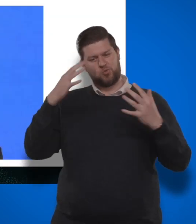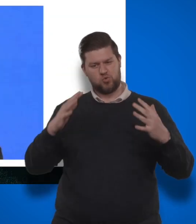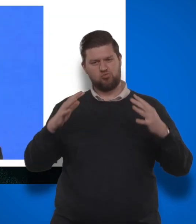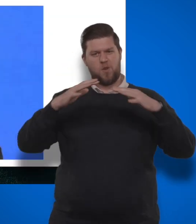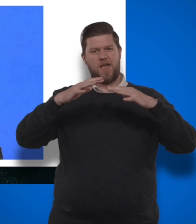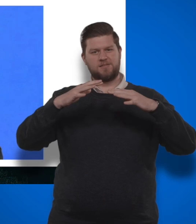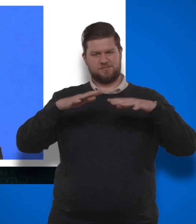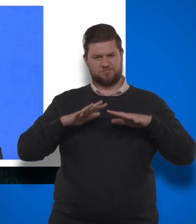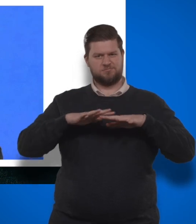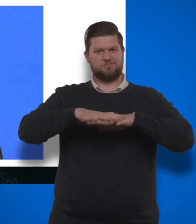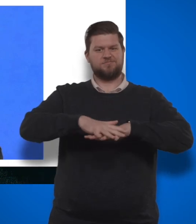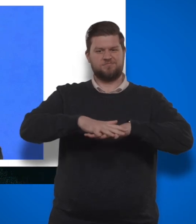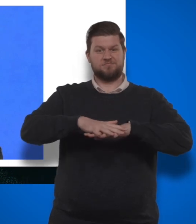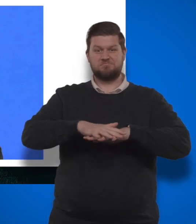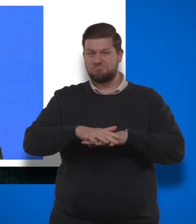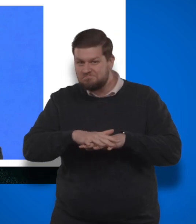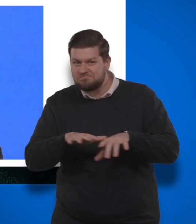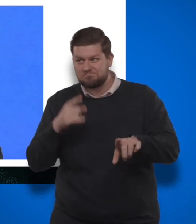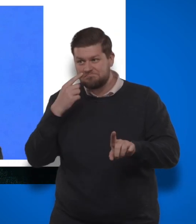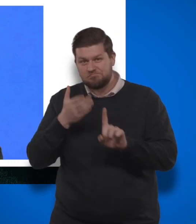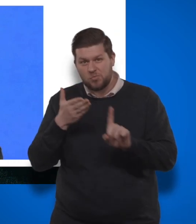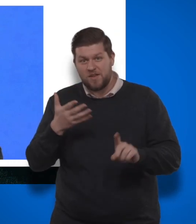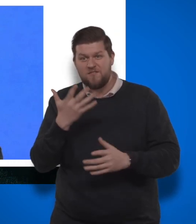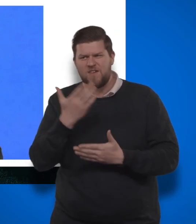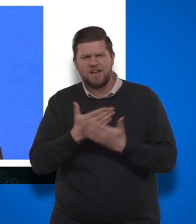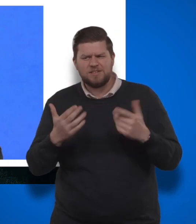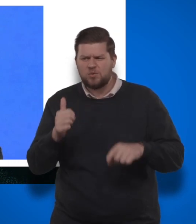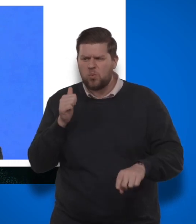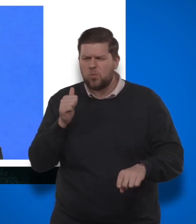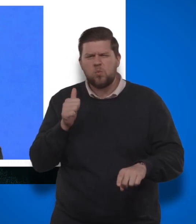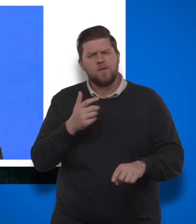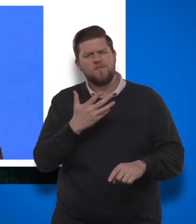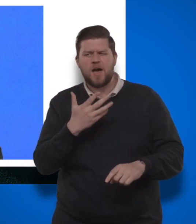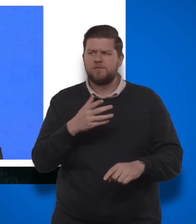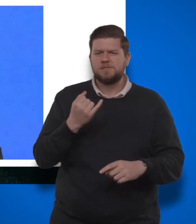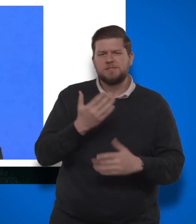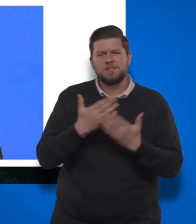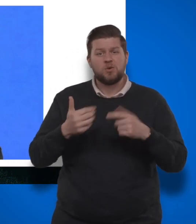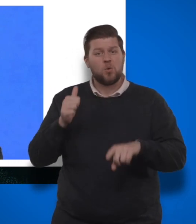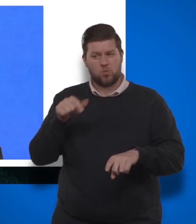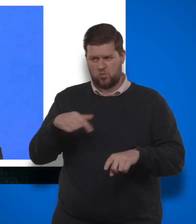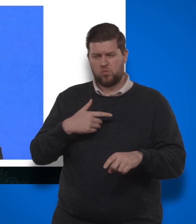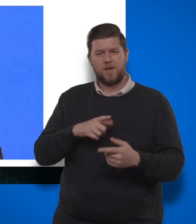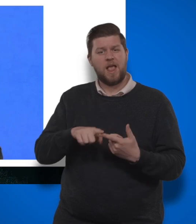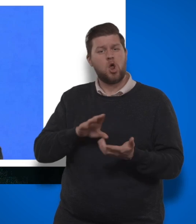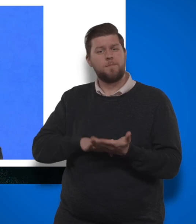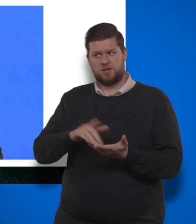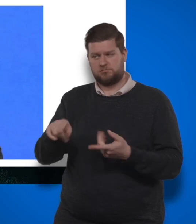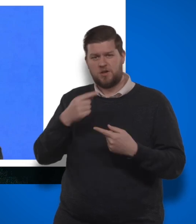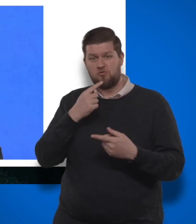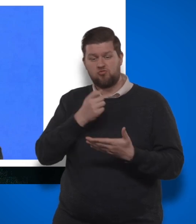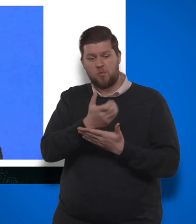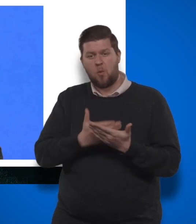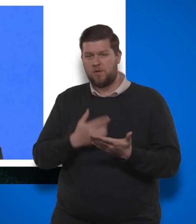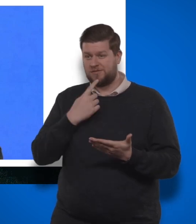ago, Elon Musk reported their first successful implant into a human being of a wireless chip